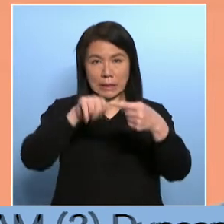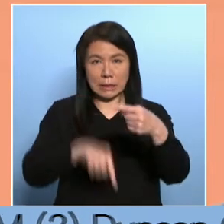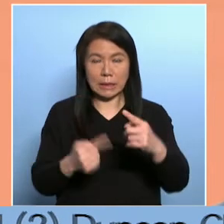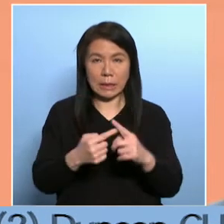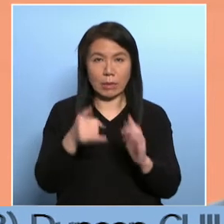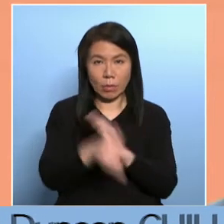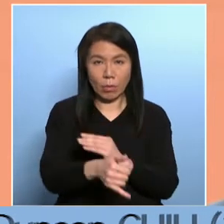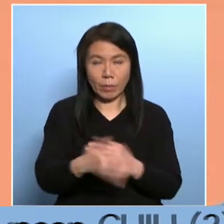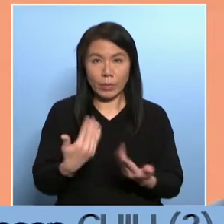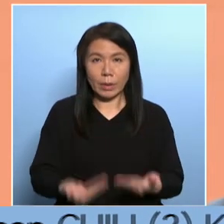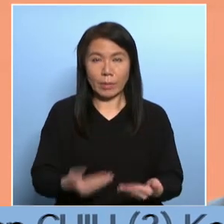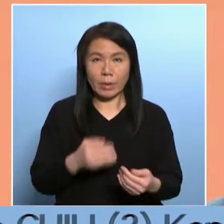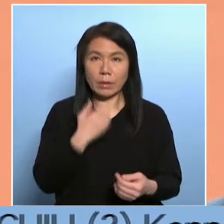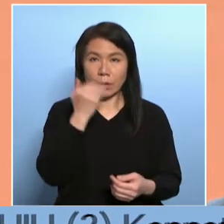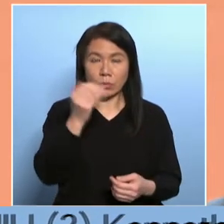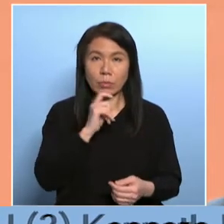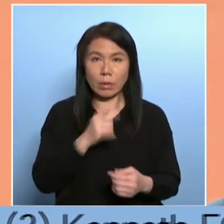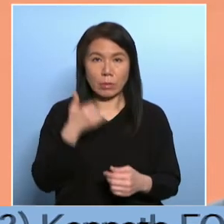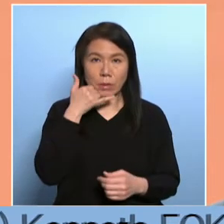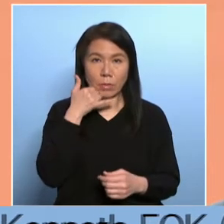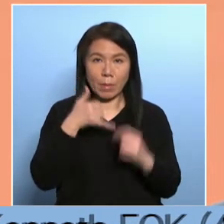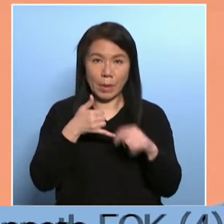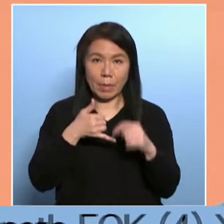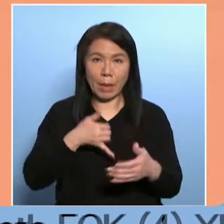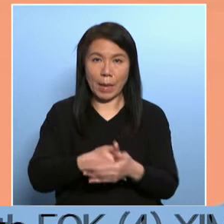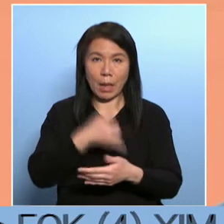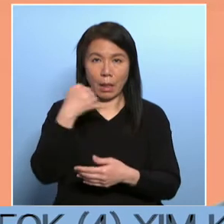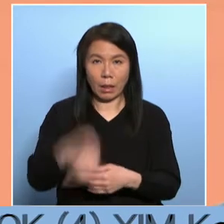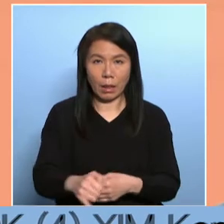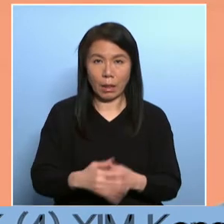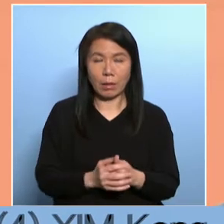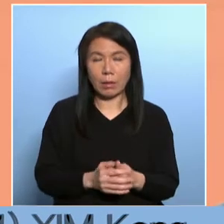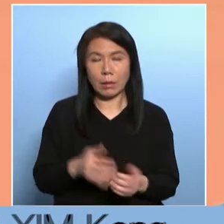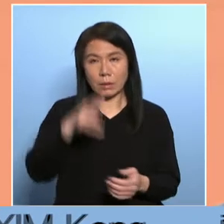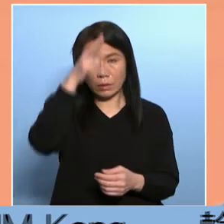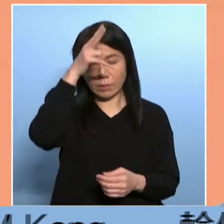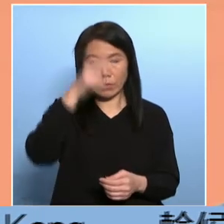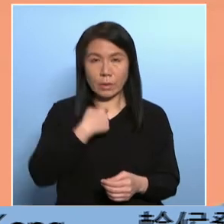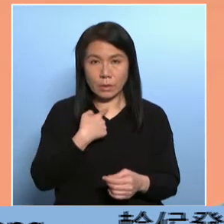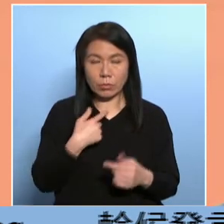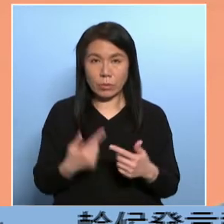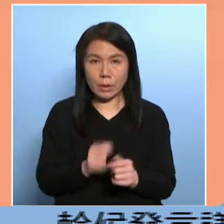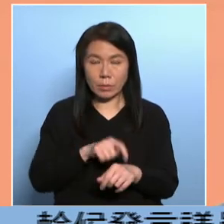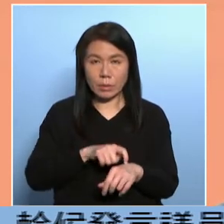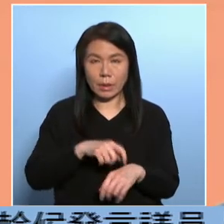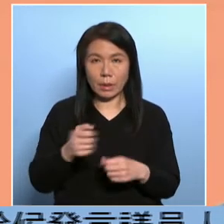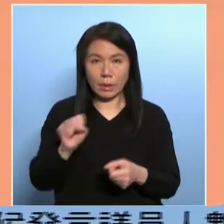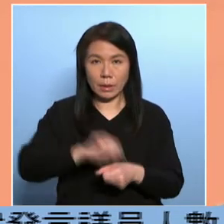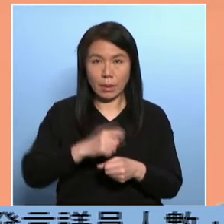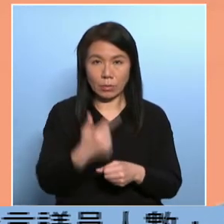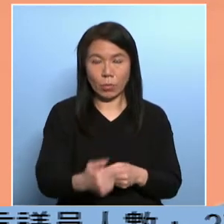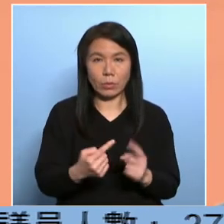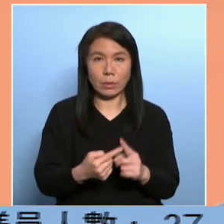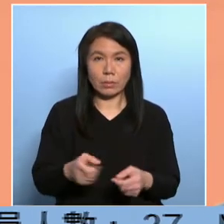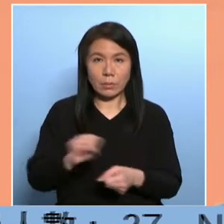7 days a week. But then the quota is only limited to 1,000. And news have it that today there are people who have not